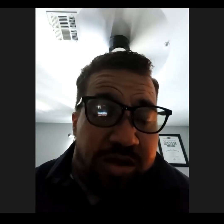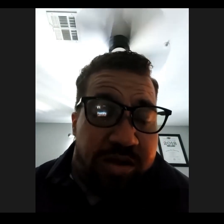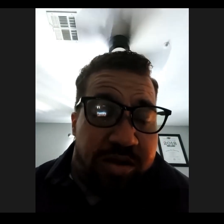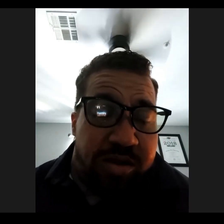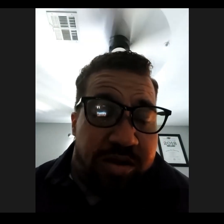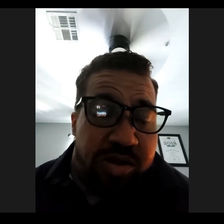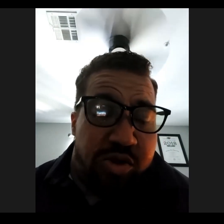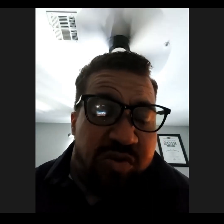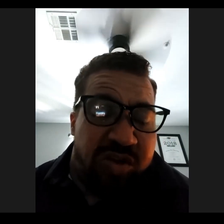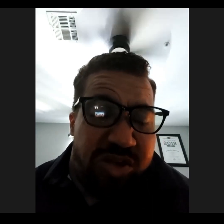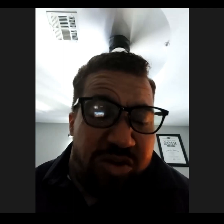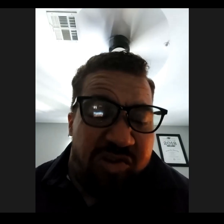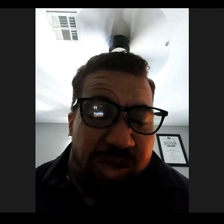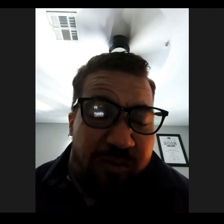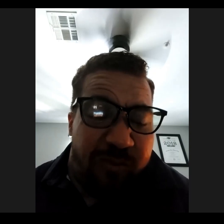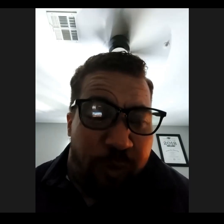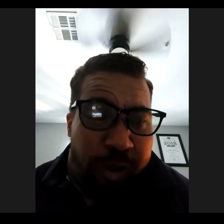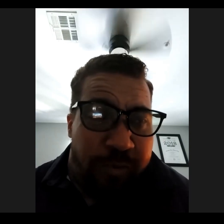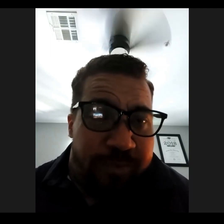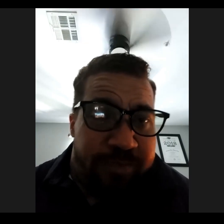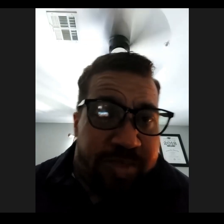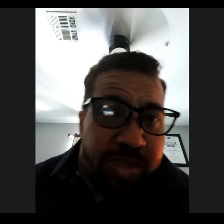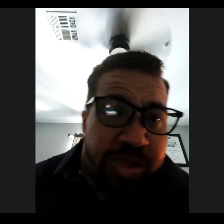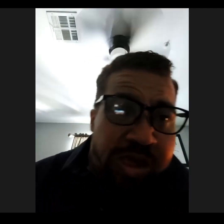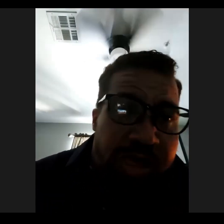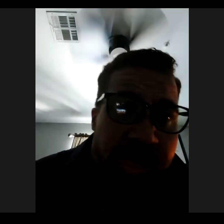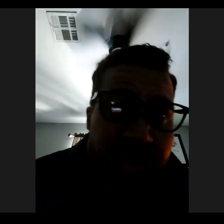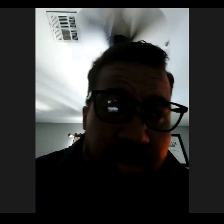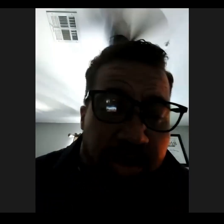Arizona Youth Leadership Forum.